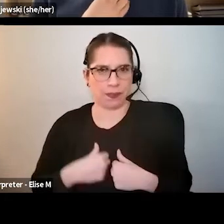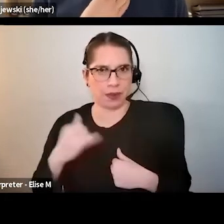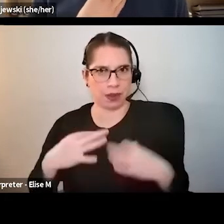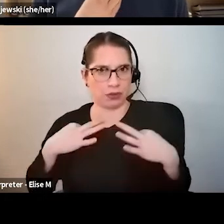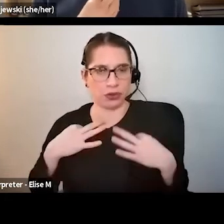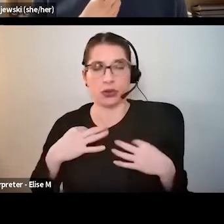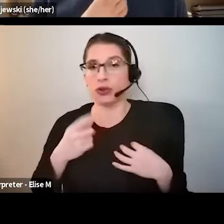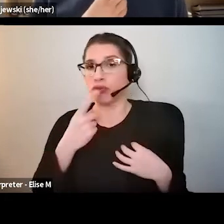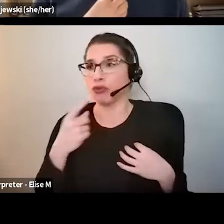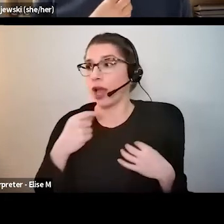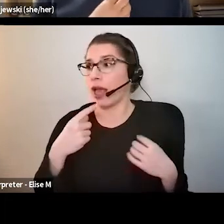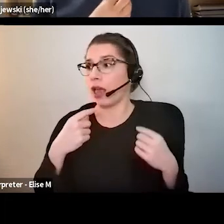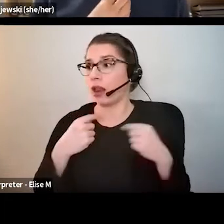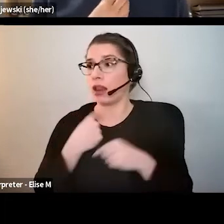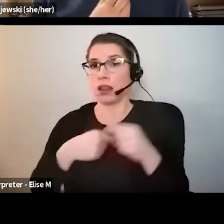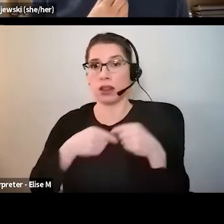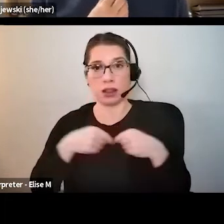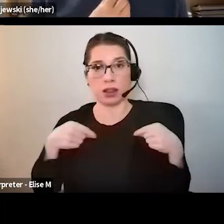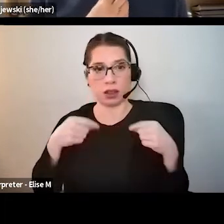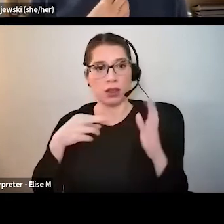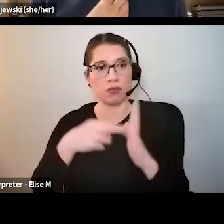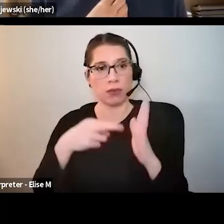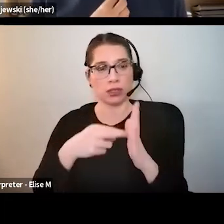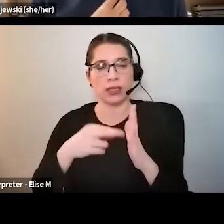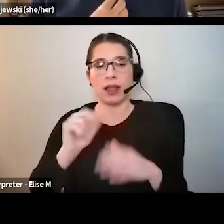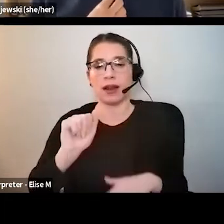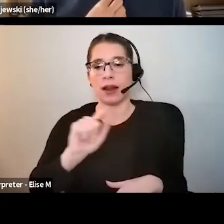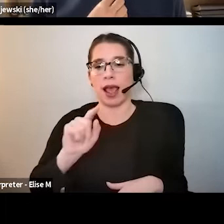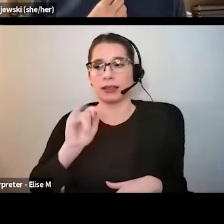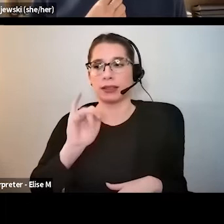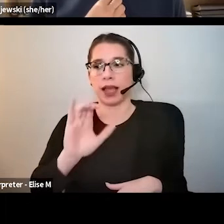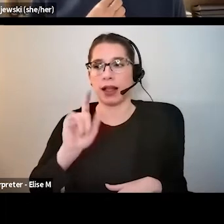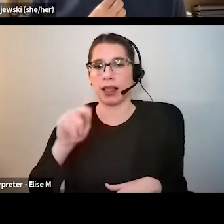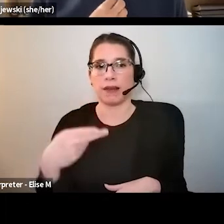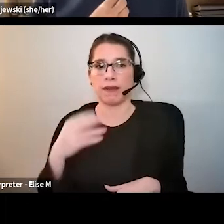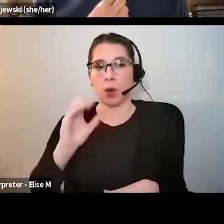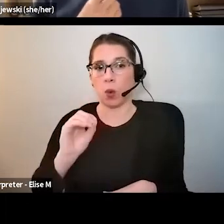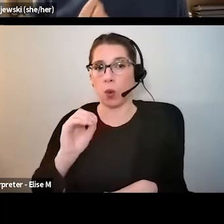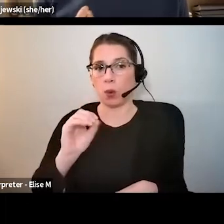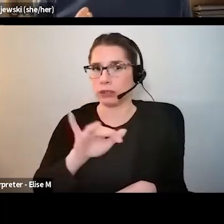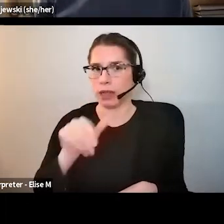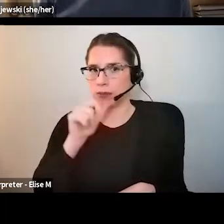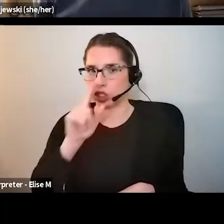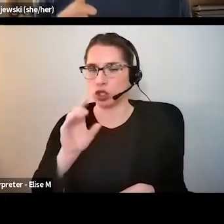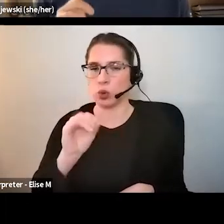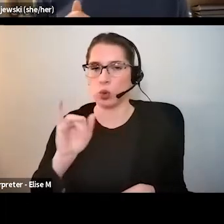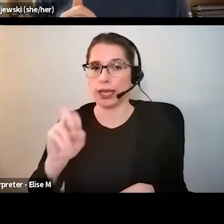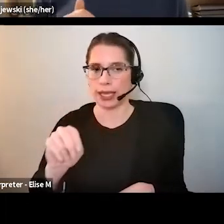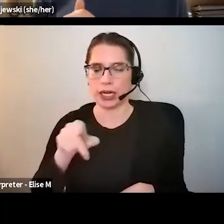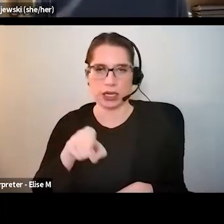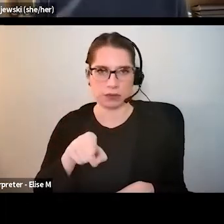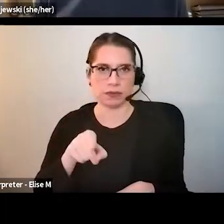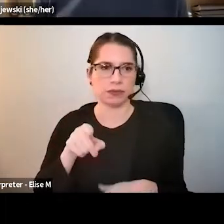neckline resembles the Aztec glyph Oyin, which means earthquake or perpetual movement